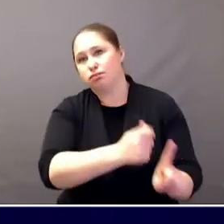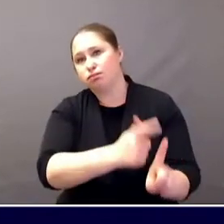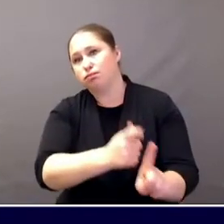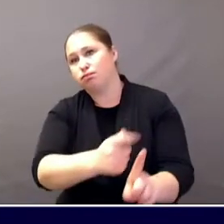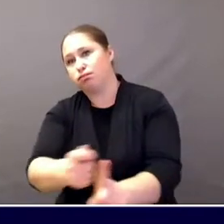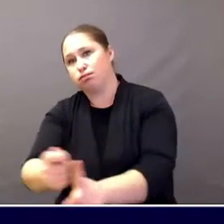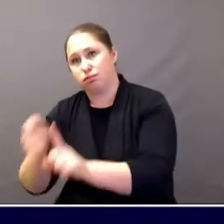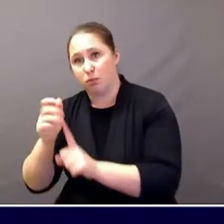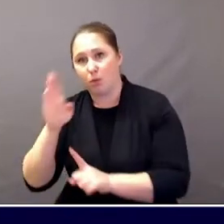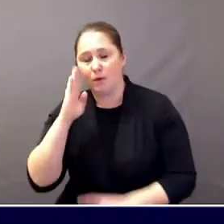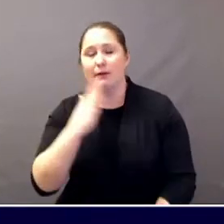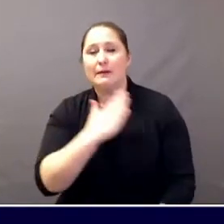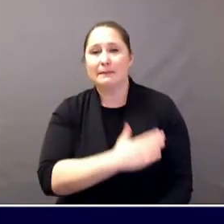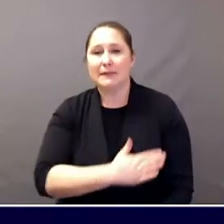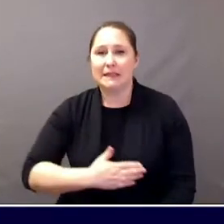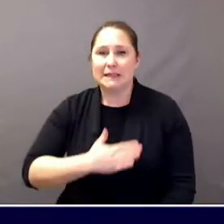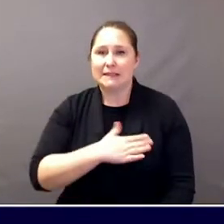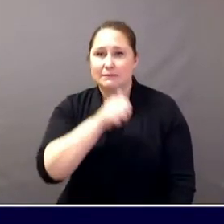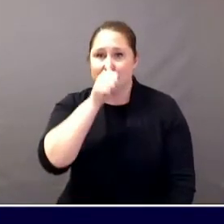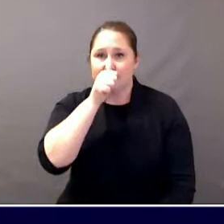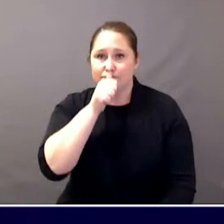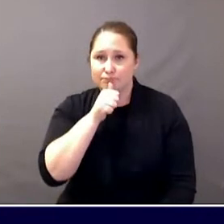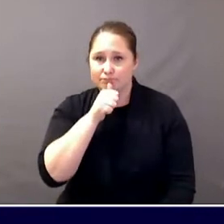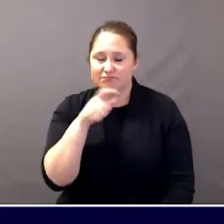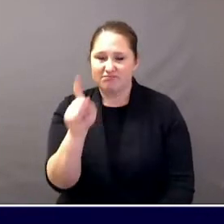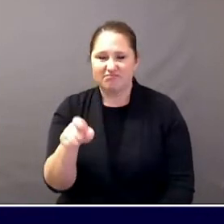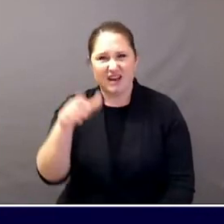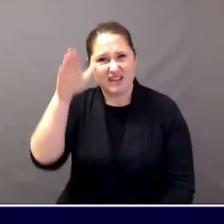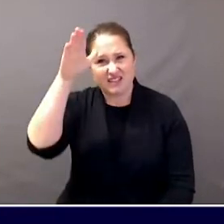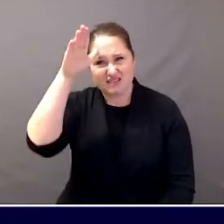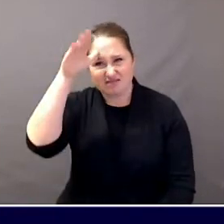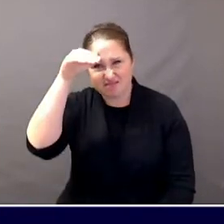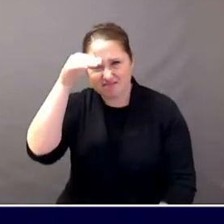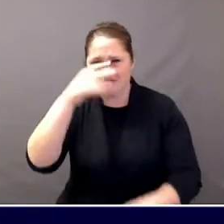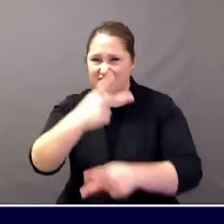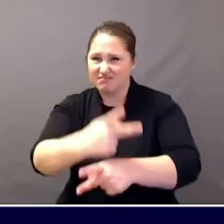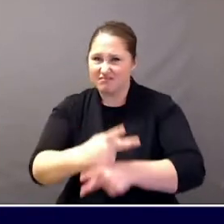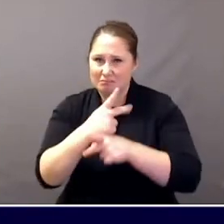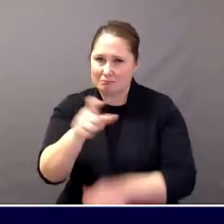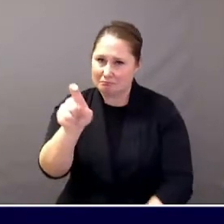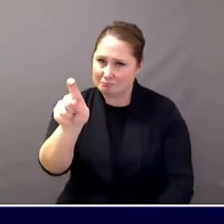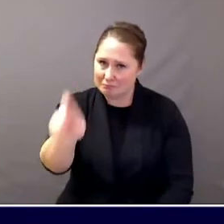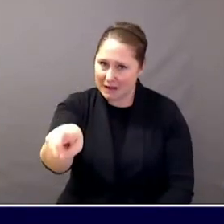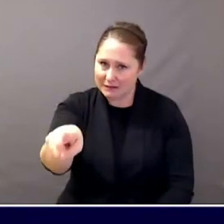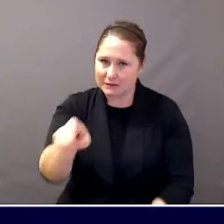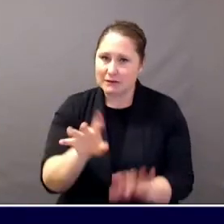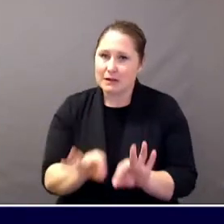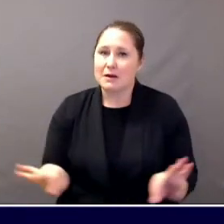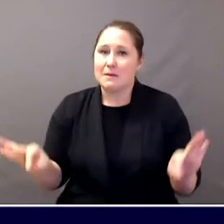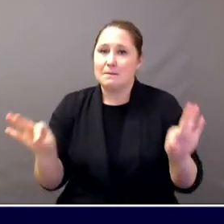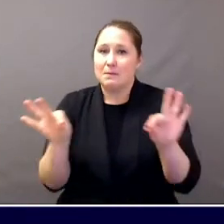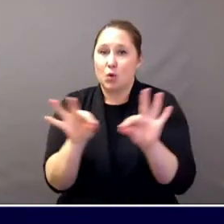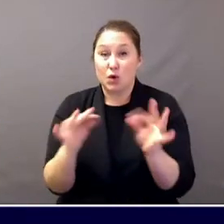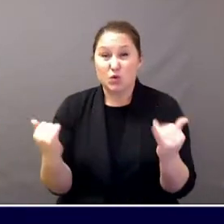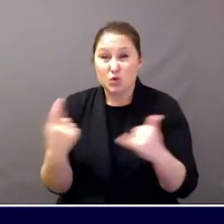every precaution you can still. It's so important. You heard the numbers today. Our